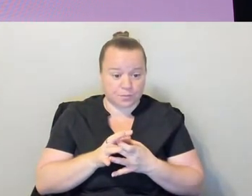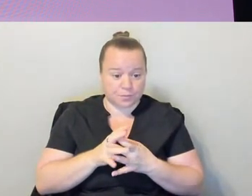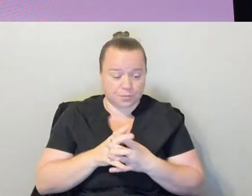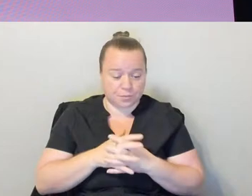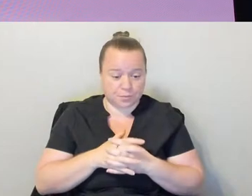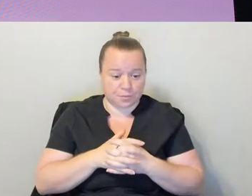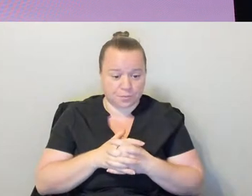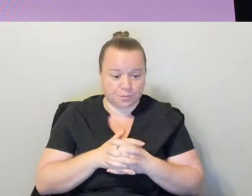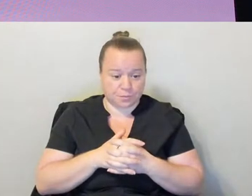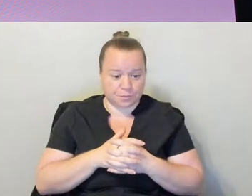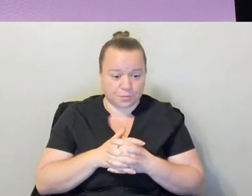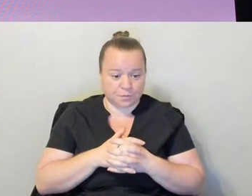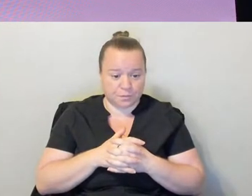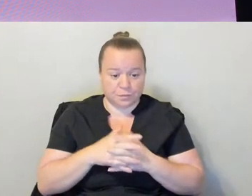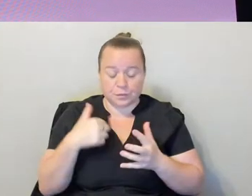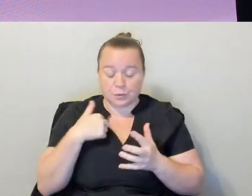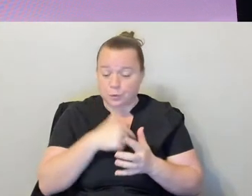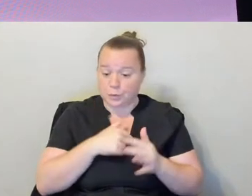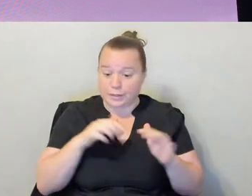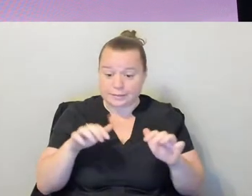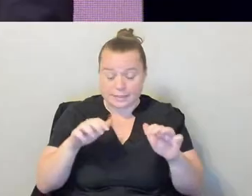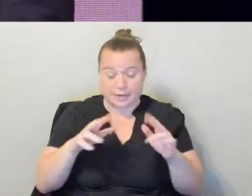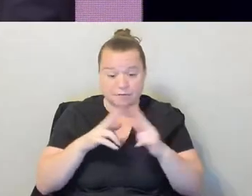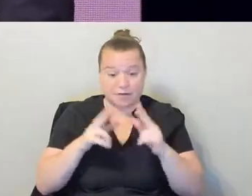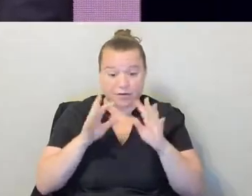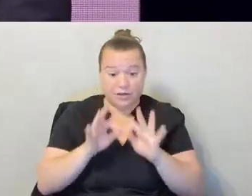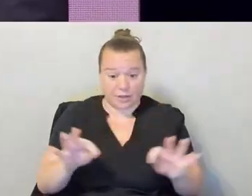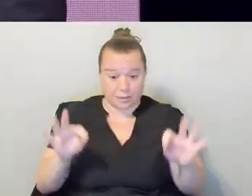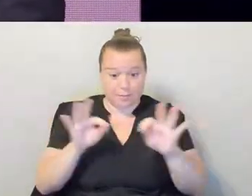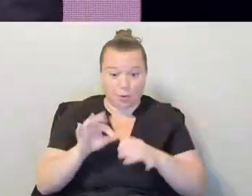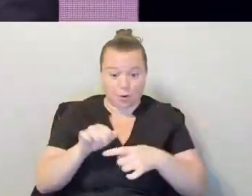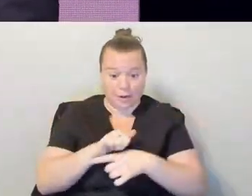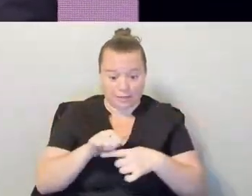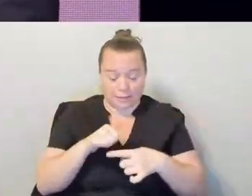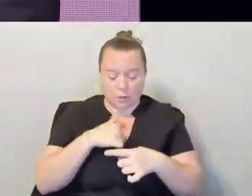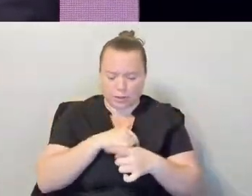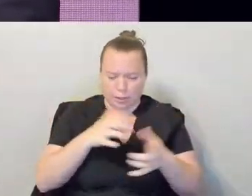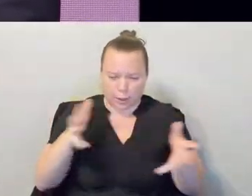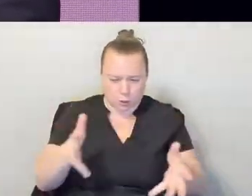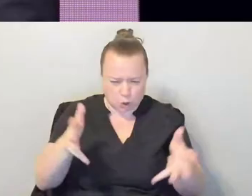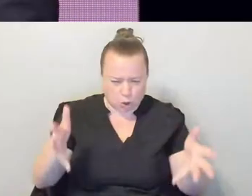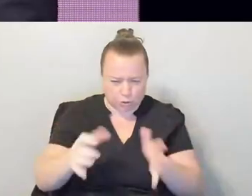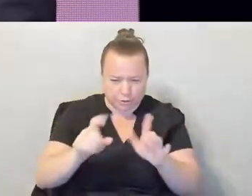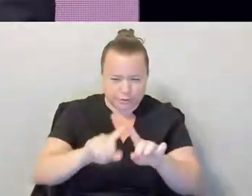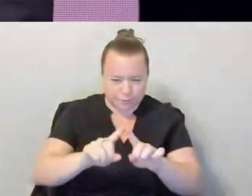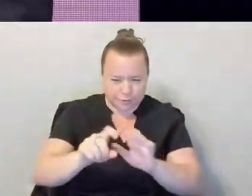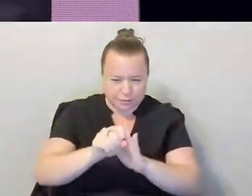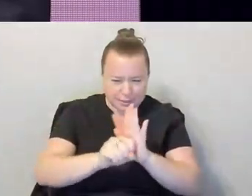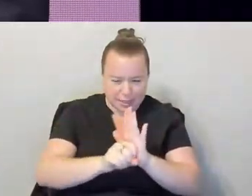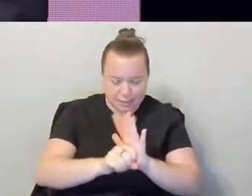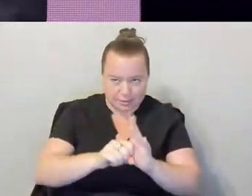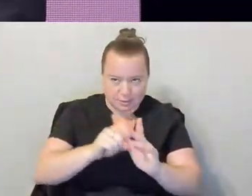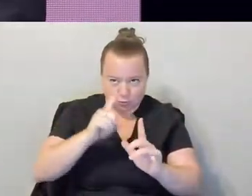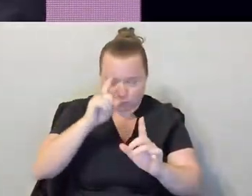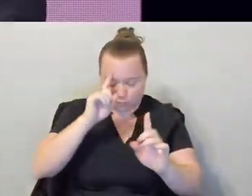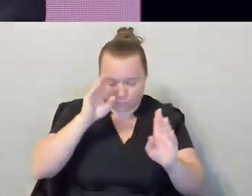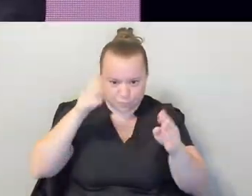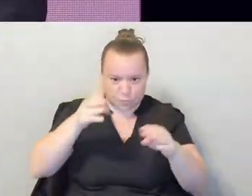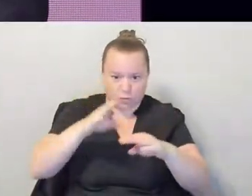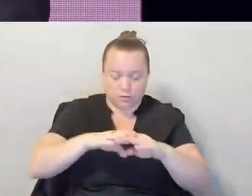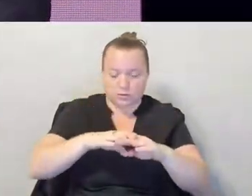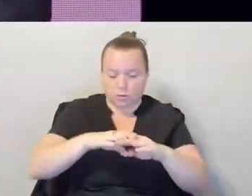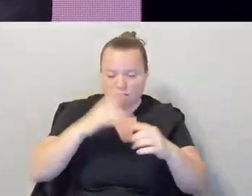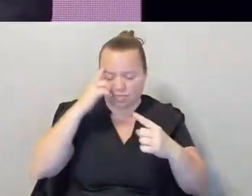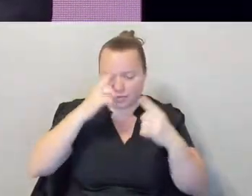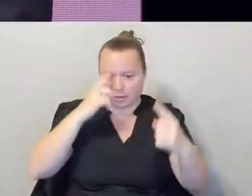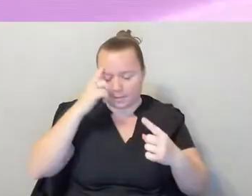very important exercise in encouraging member states to think about gender equality. And there